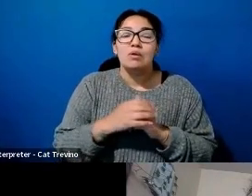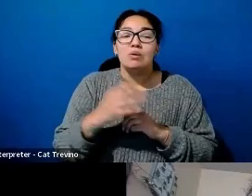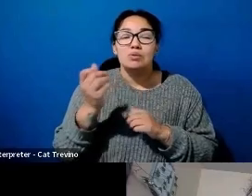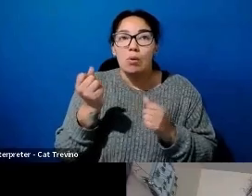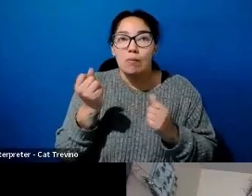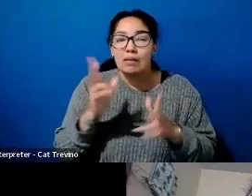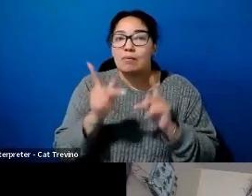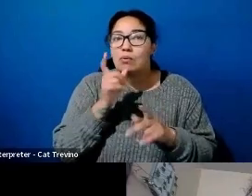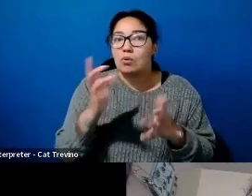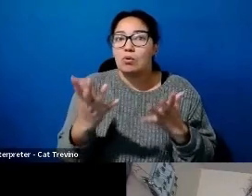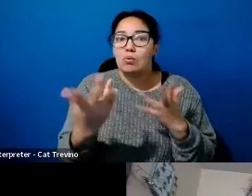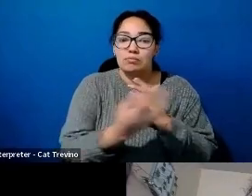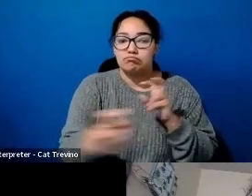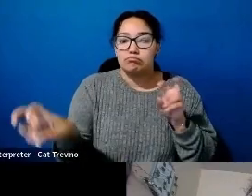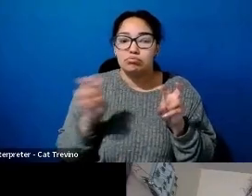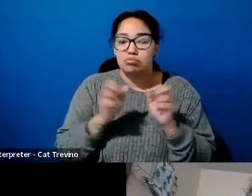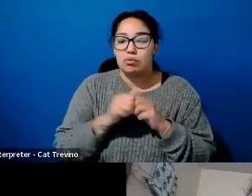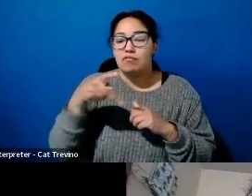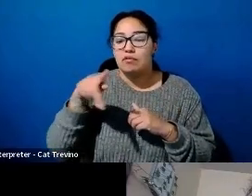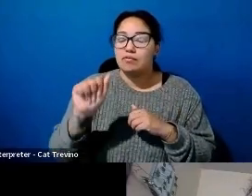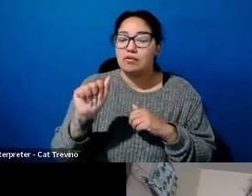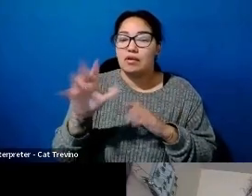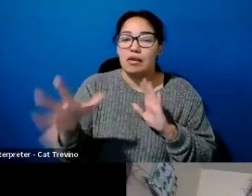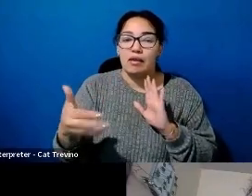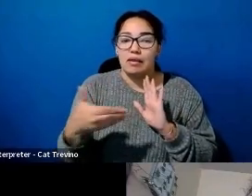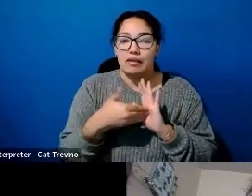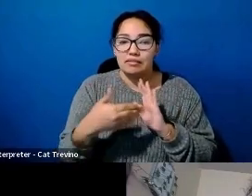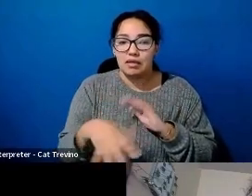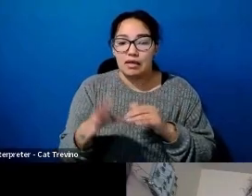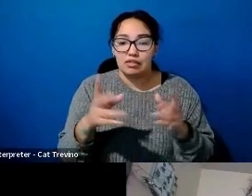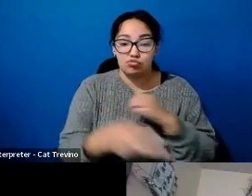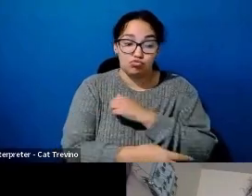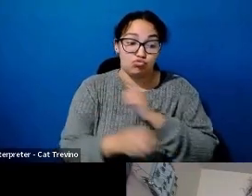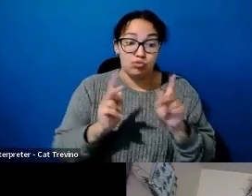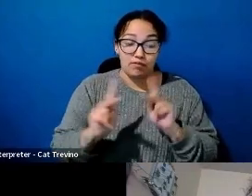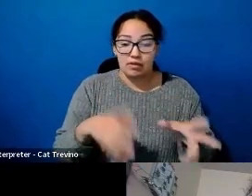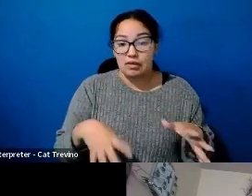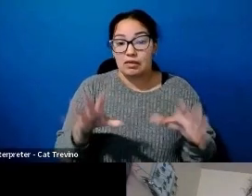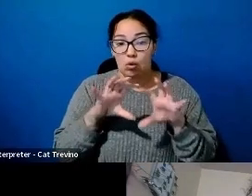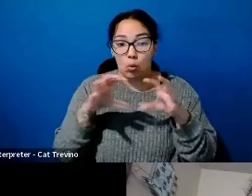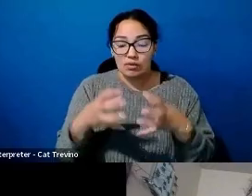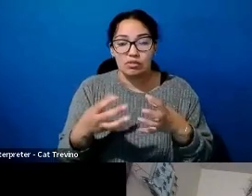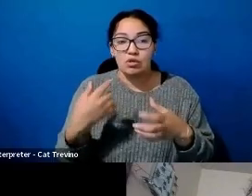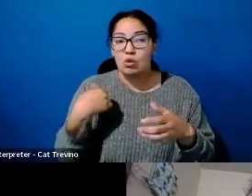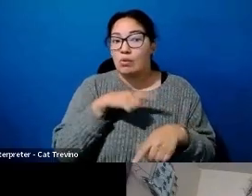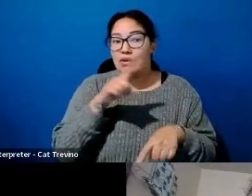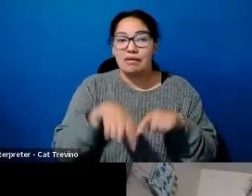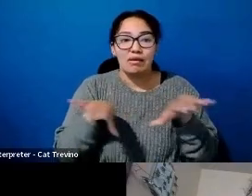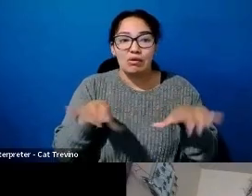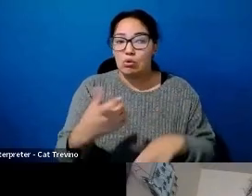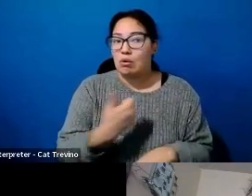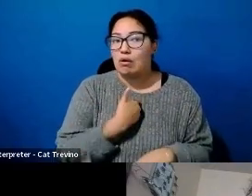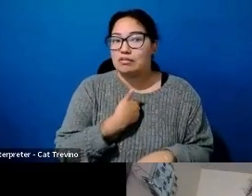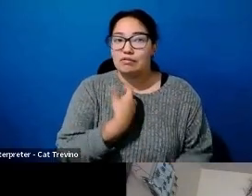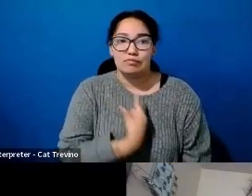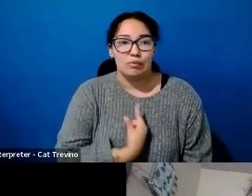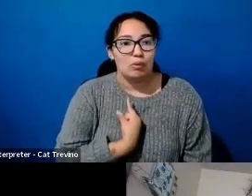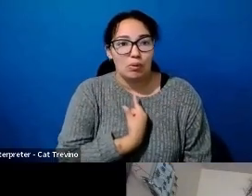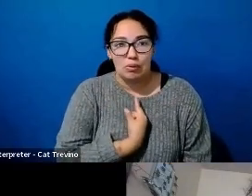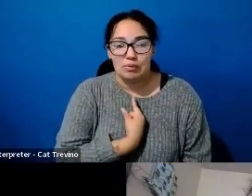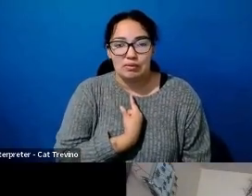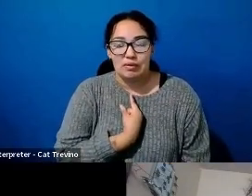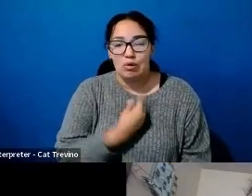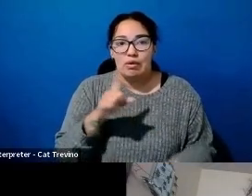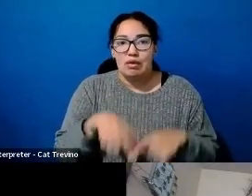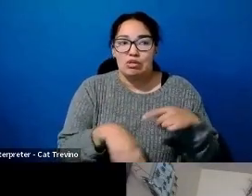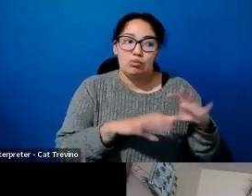who are at the table in the Philadelphia Juvenile Anti-Trafficking Coalition is because we can't do this work alone. We can't do it in